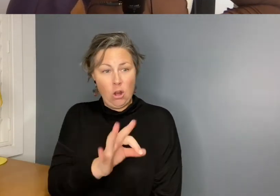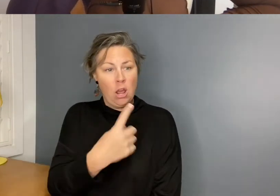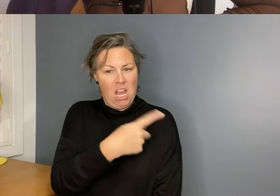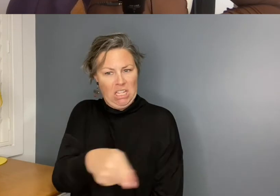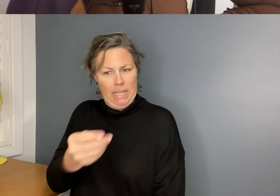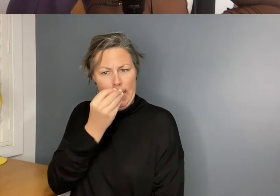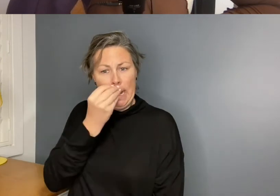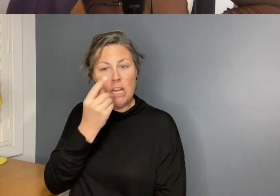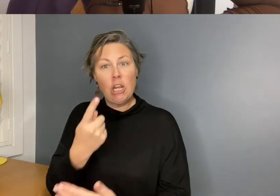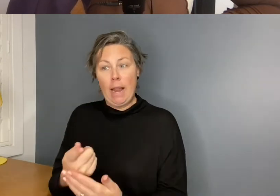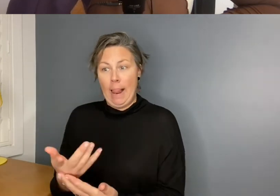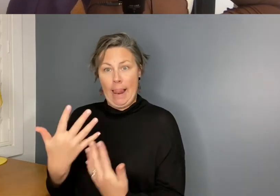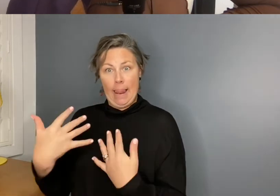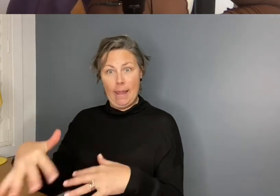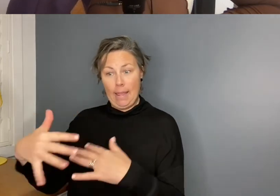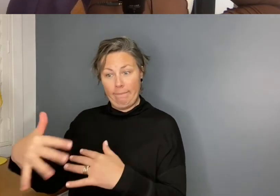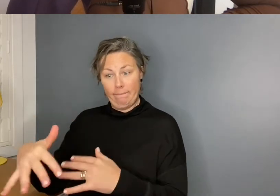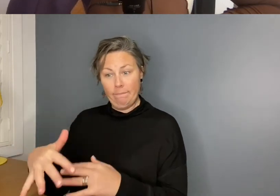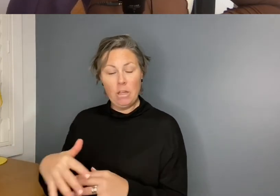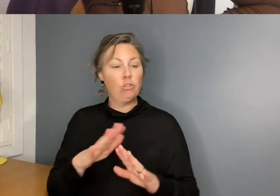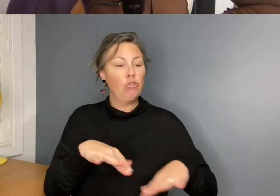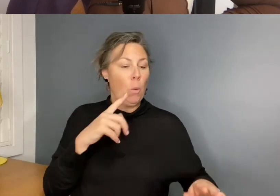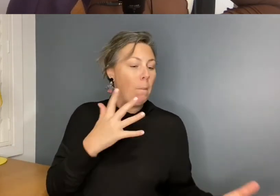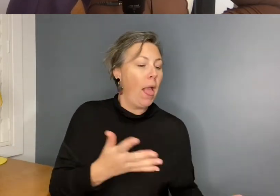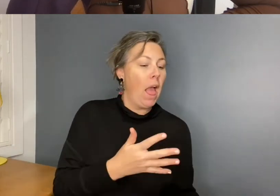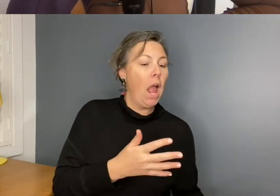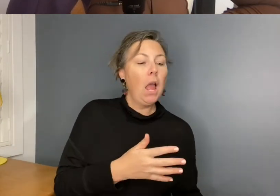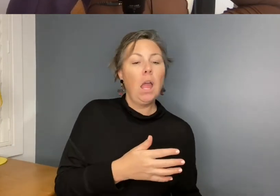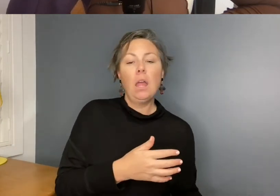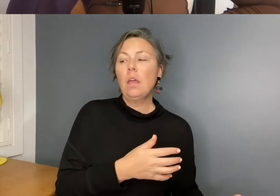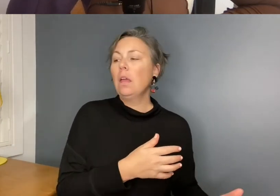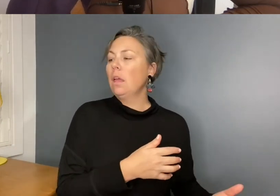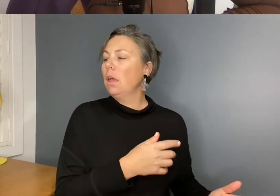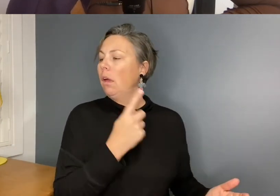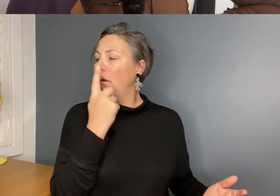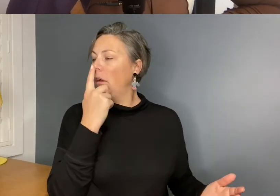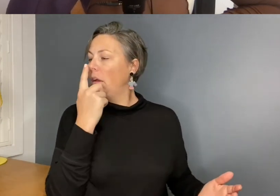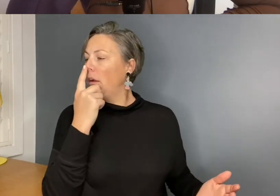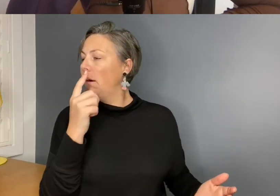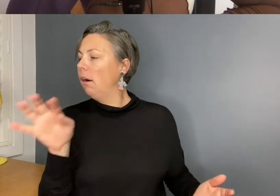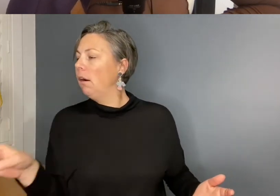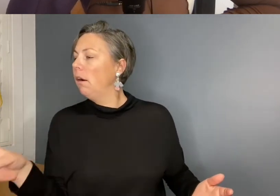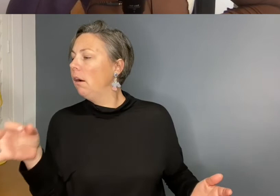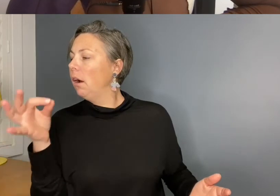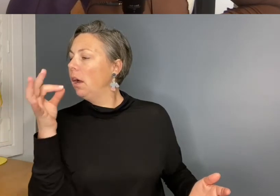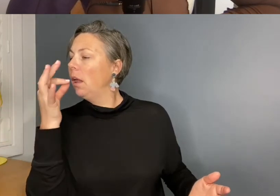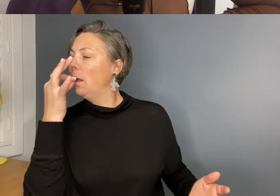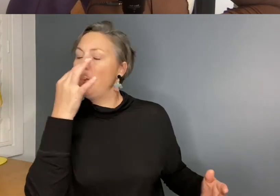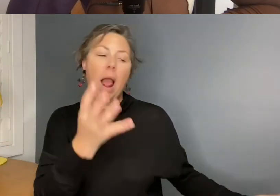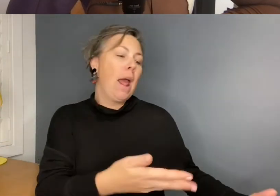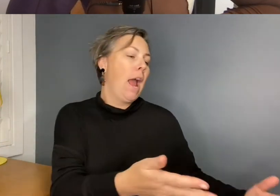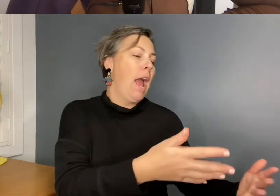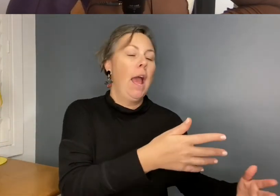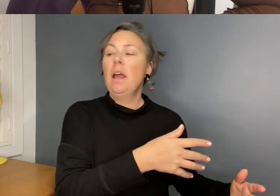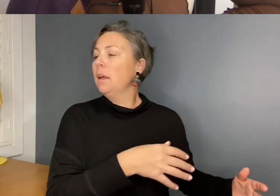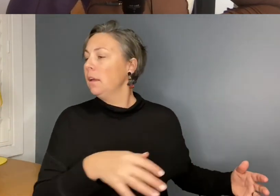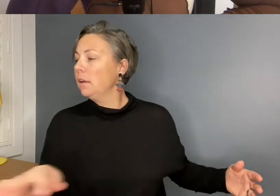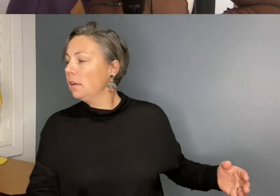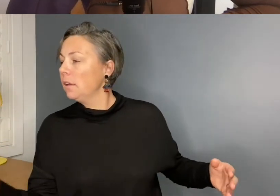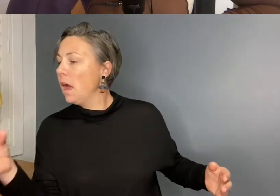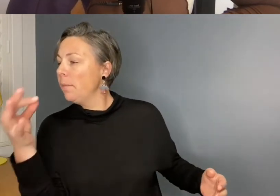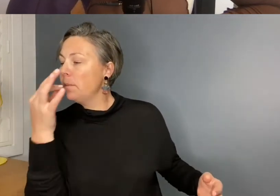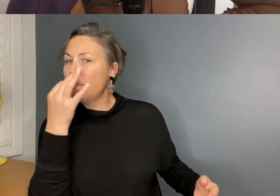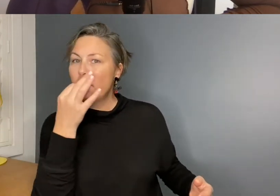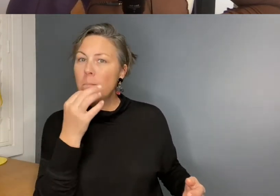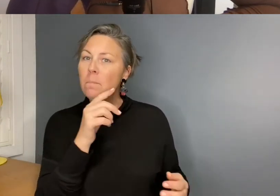and they will be exploring their food as they're exploring, with their playtime. So that's something that works with a lot of